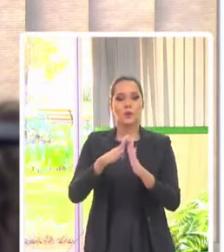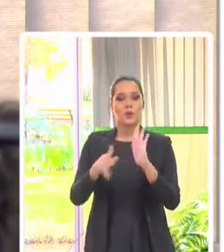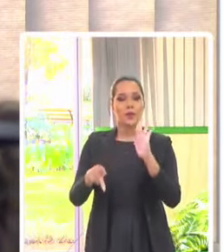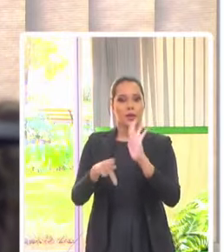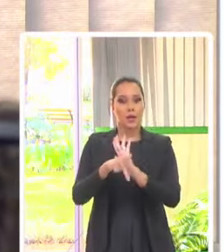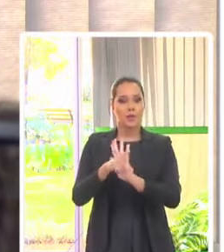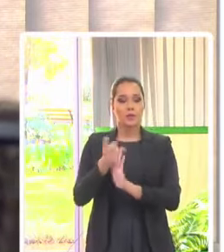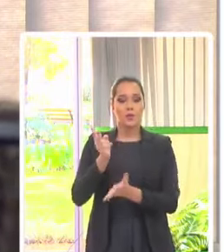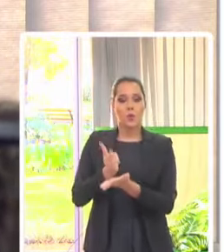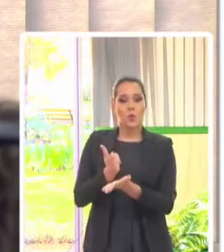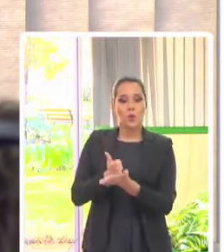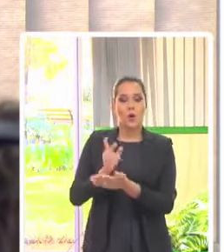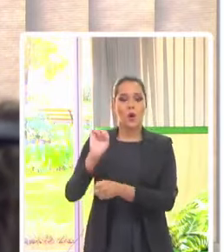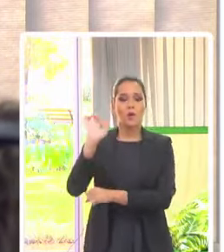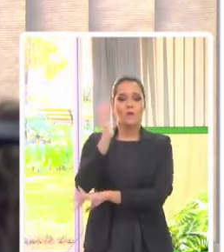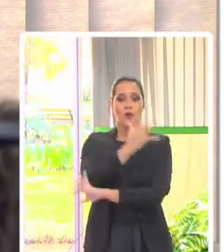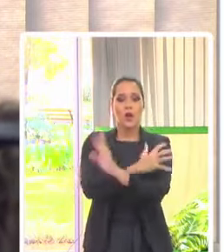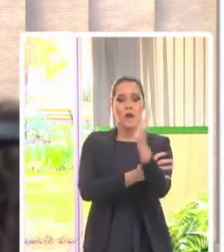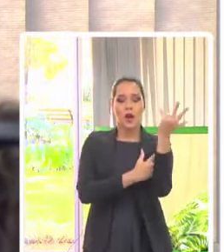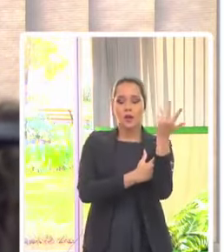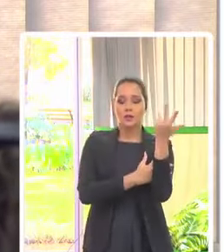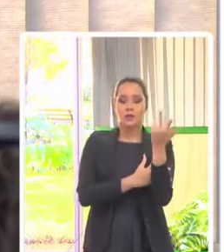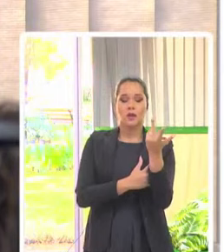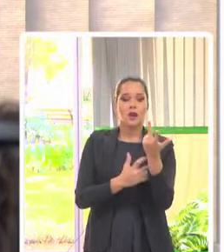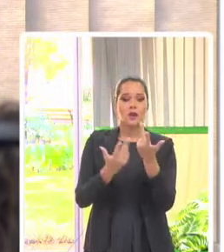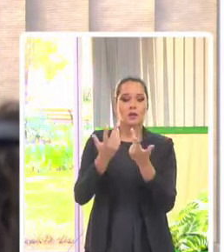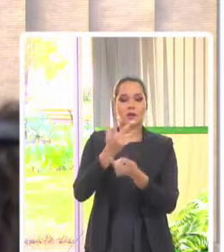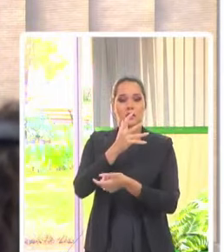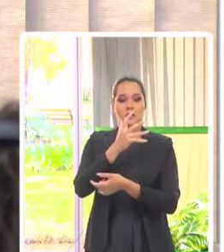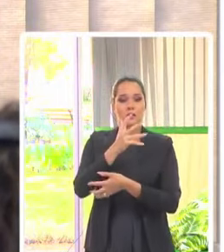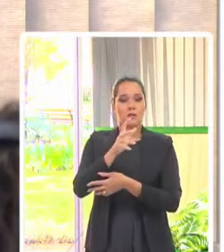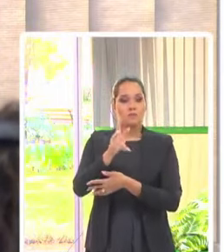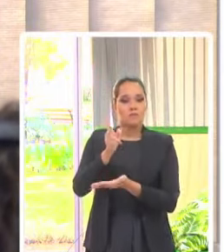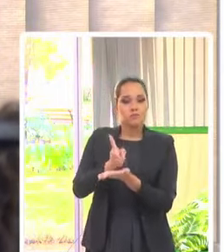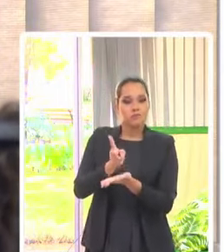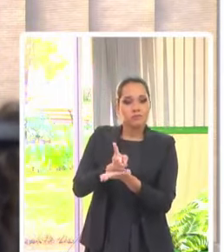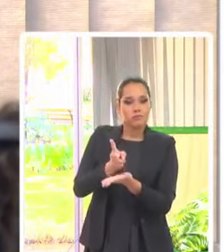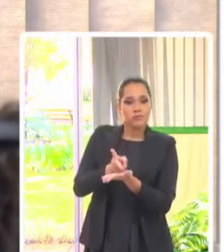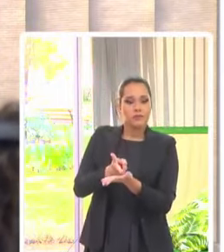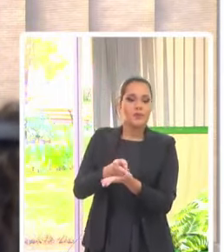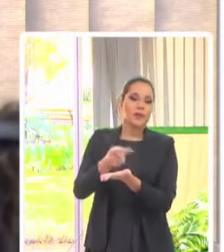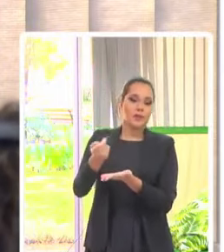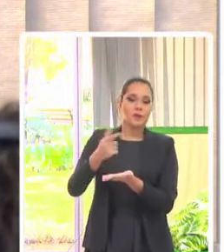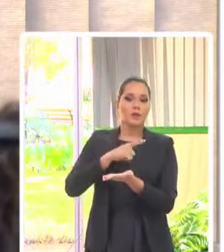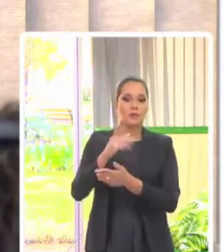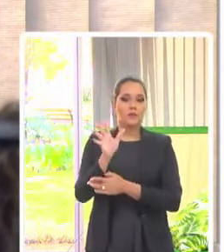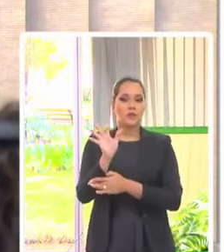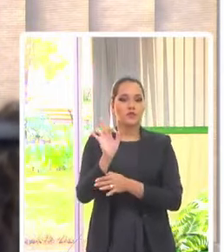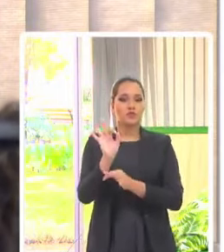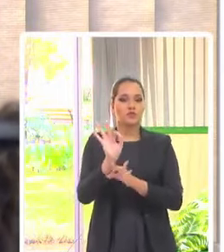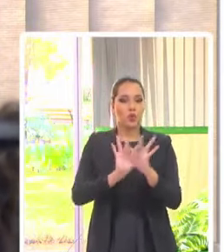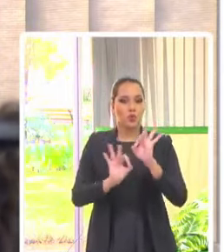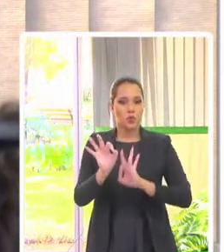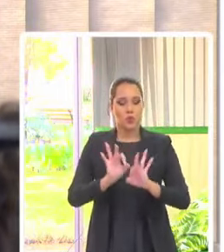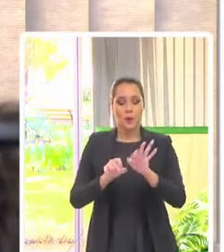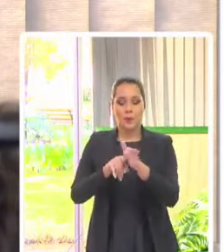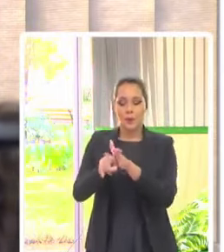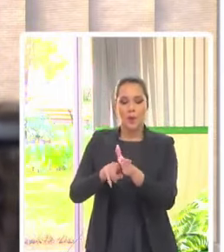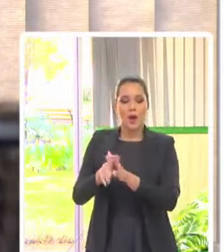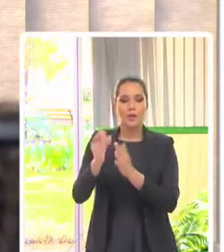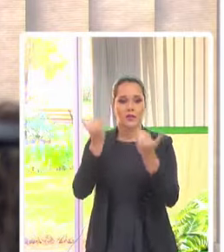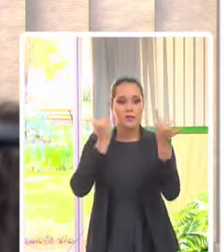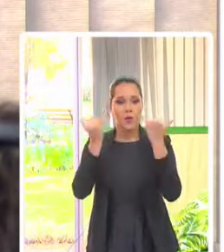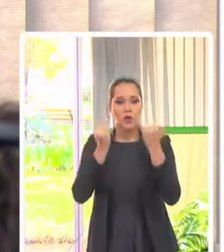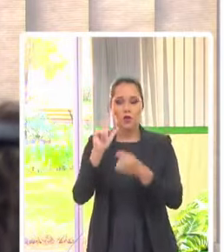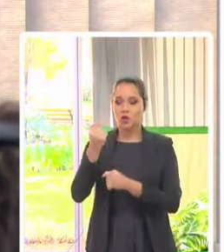recovered forests, which part are rivers. So we're building a geographical database with relevant information